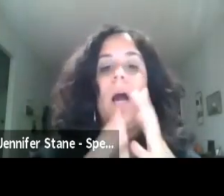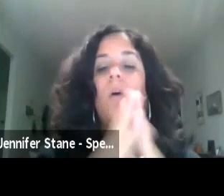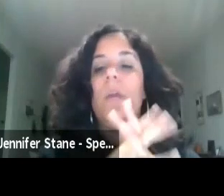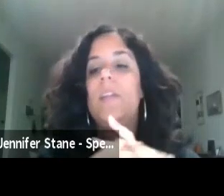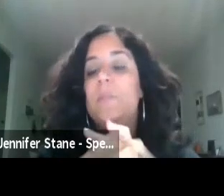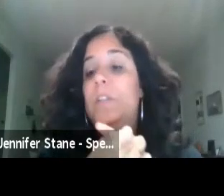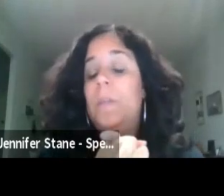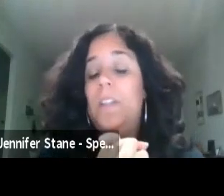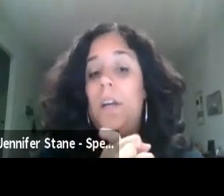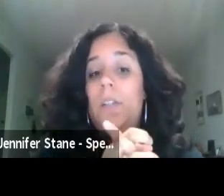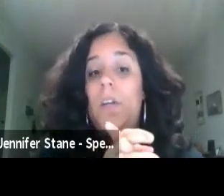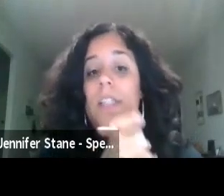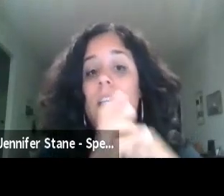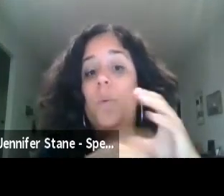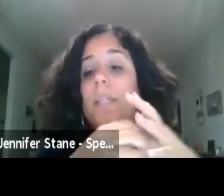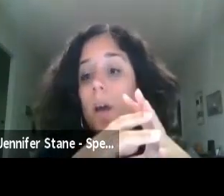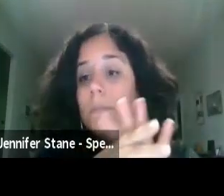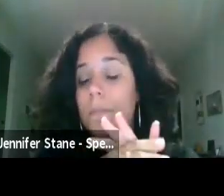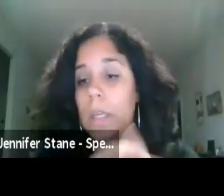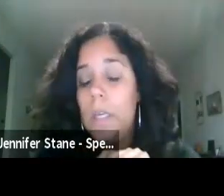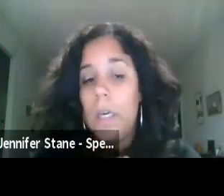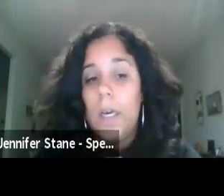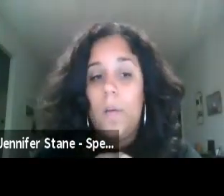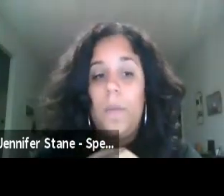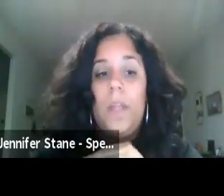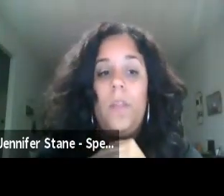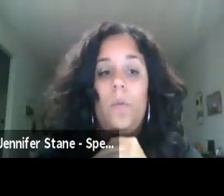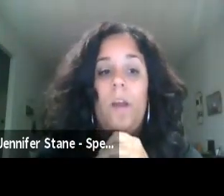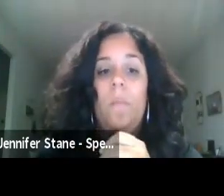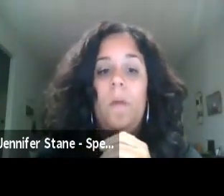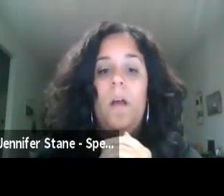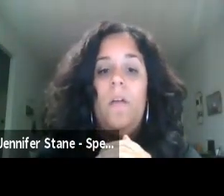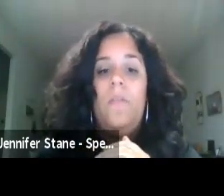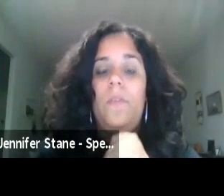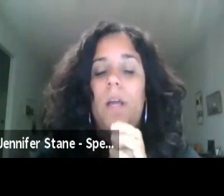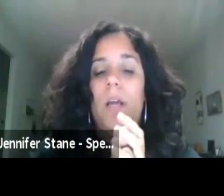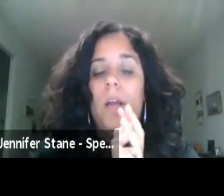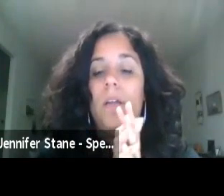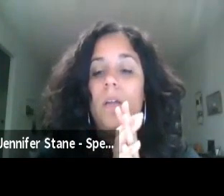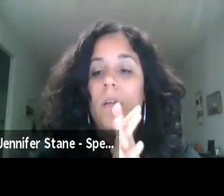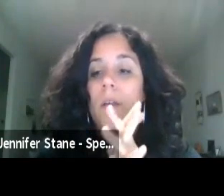So how is Special Olympics Arkansas continuing to help in the realm of